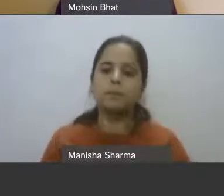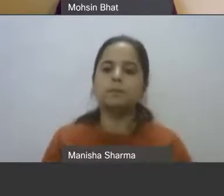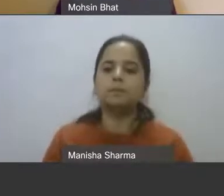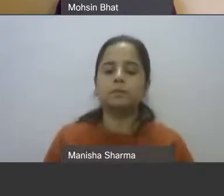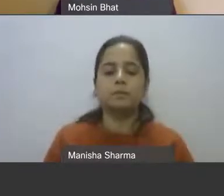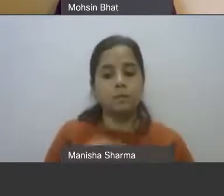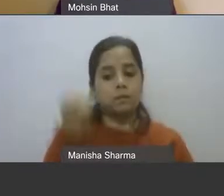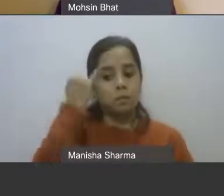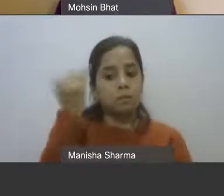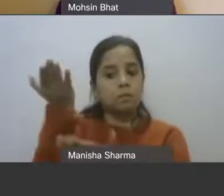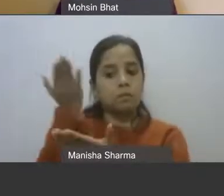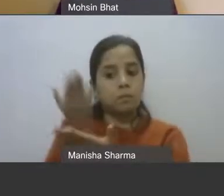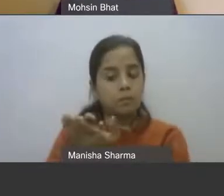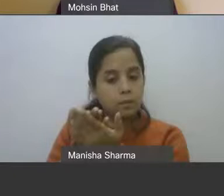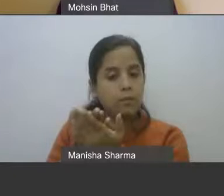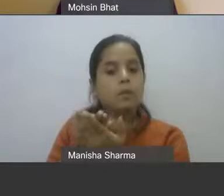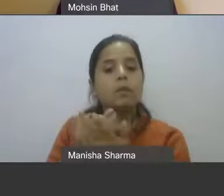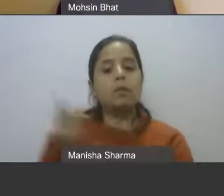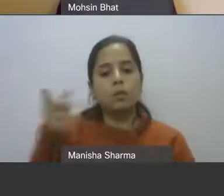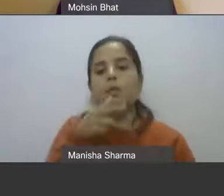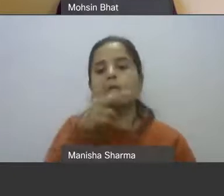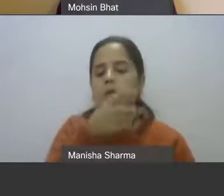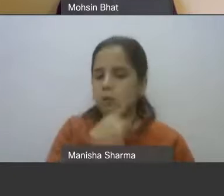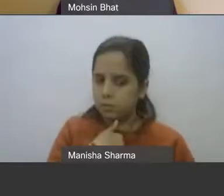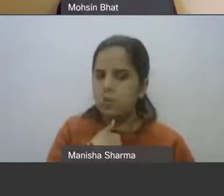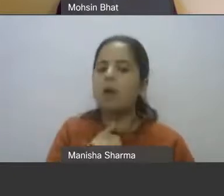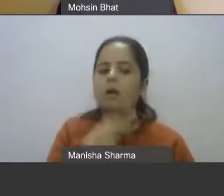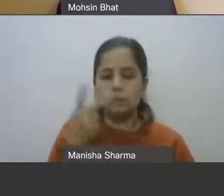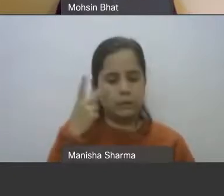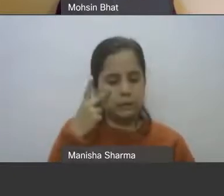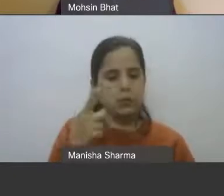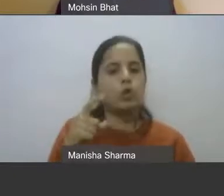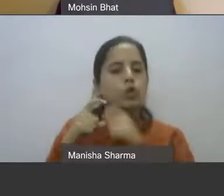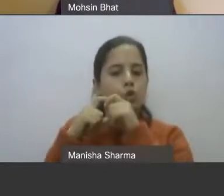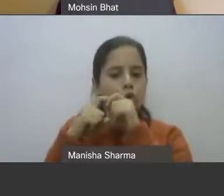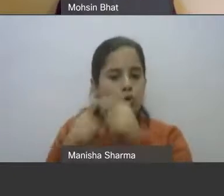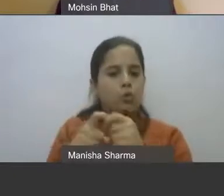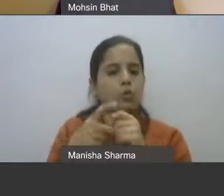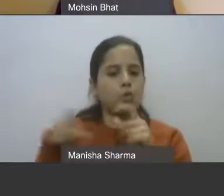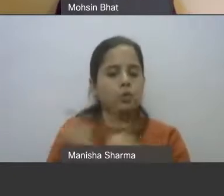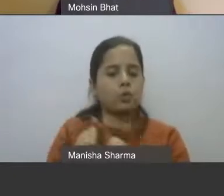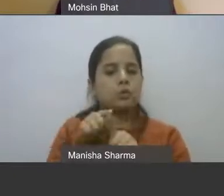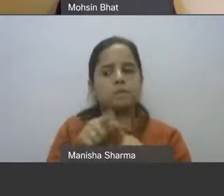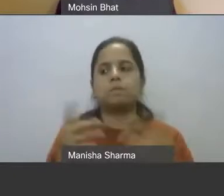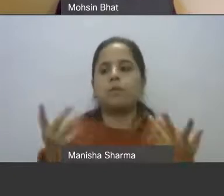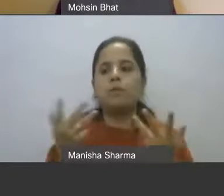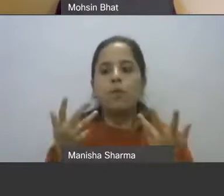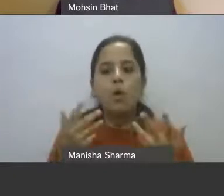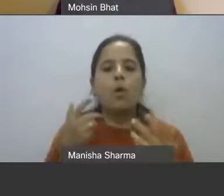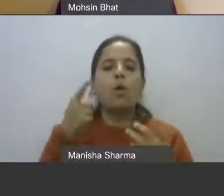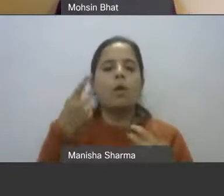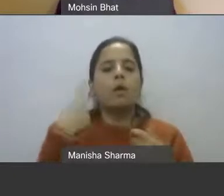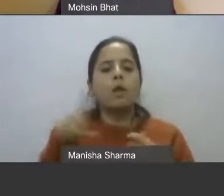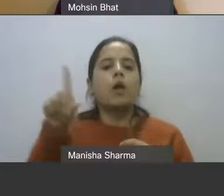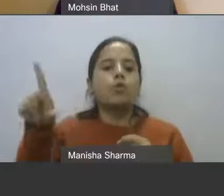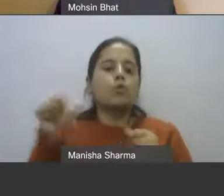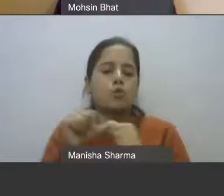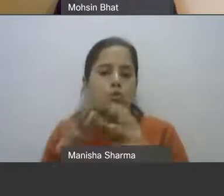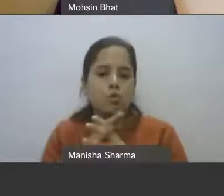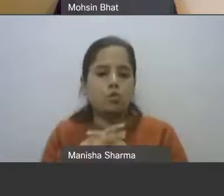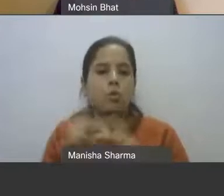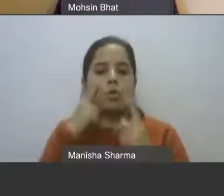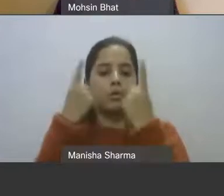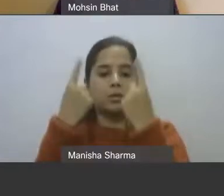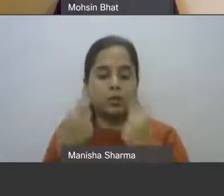The suggestion that you made that we consider this question about what the legitimacy of this test is